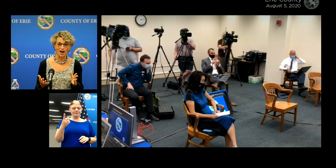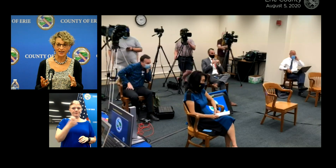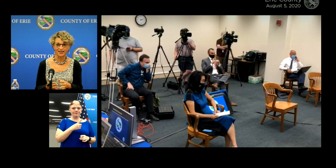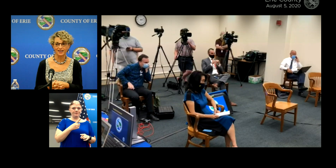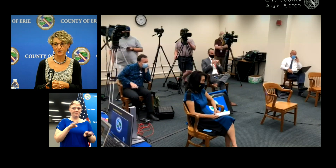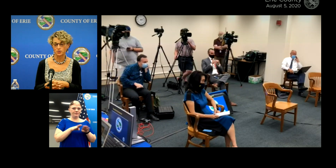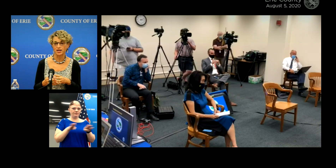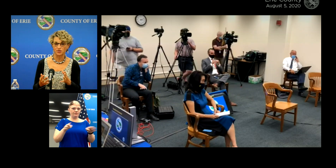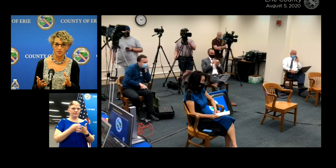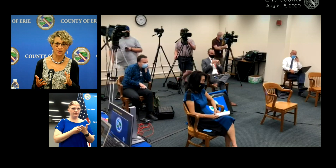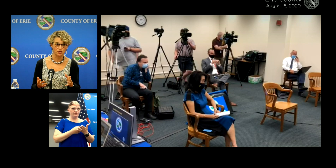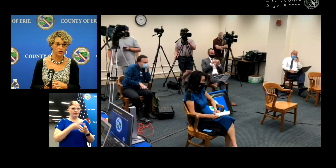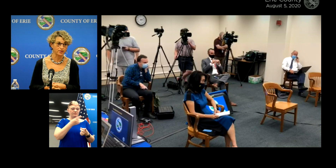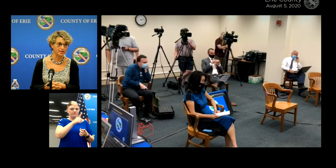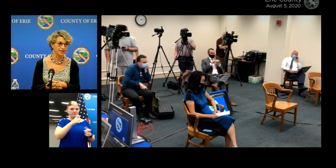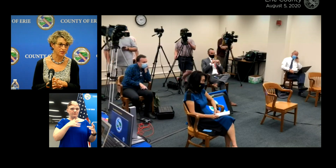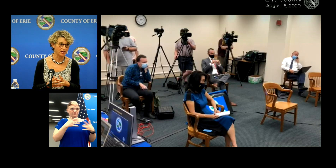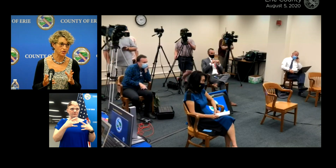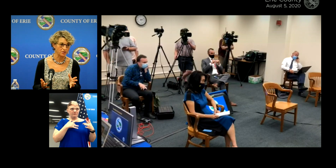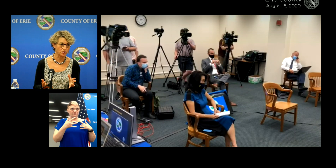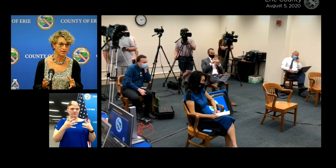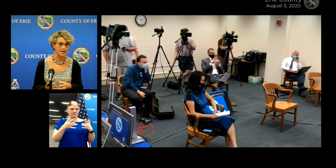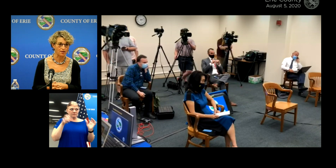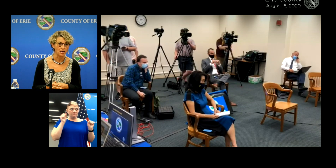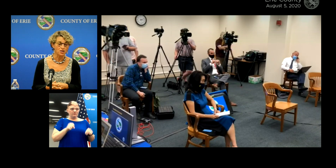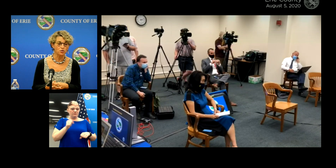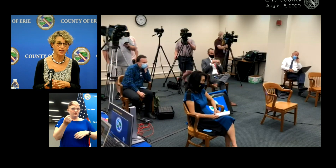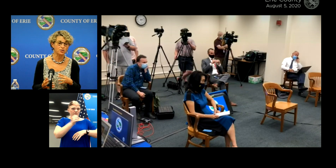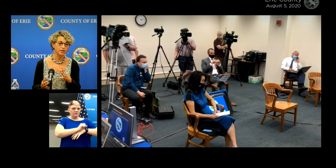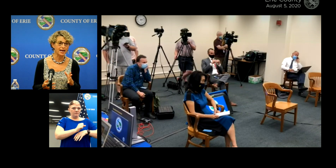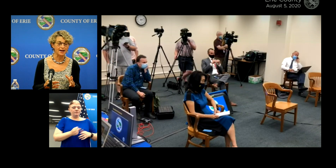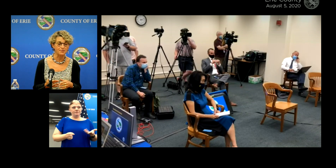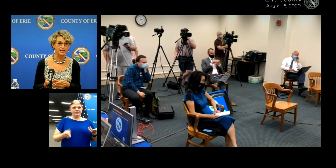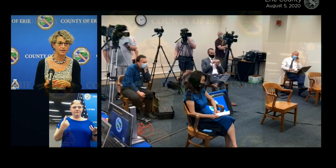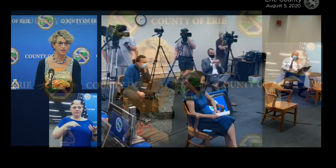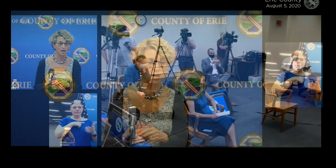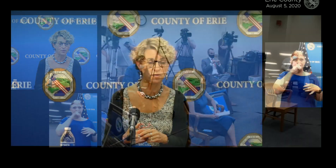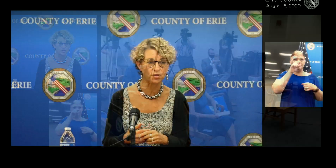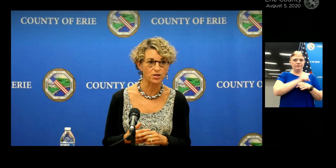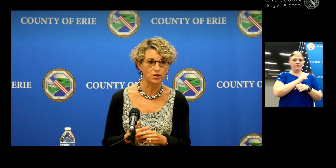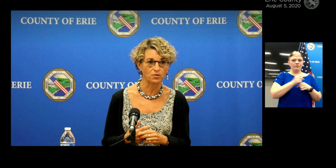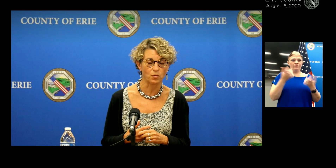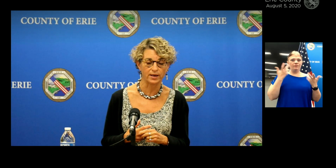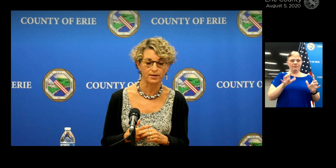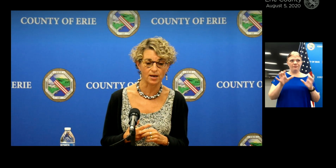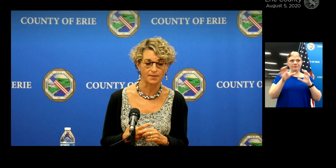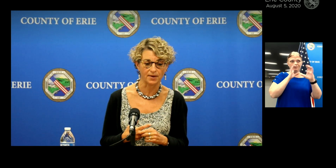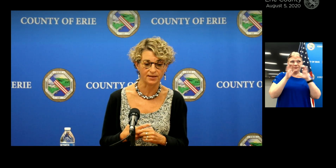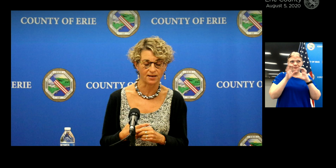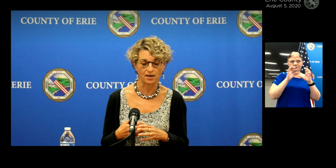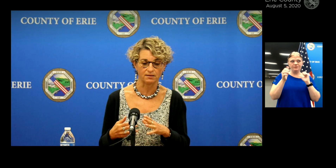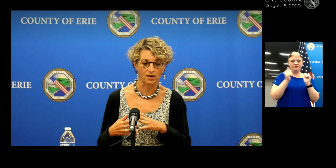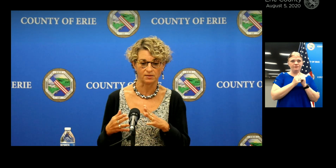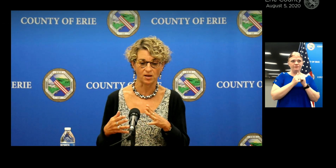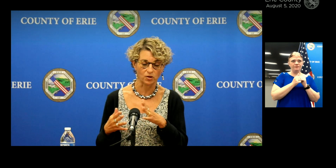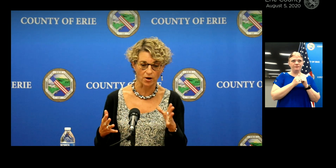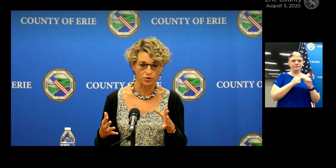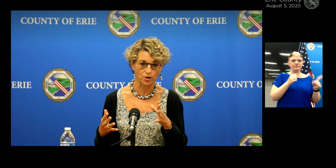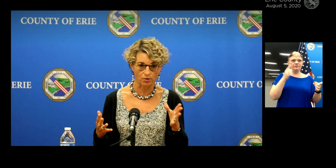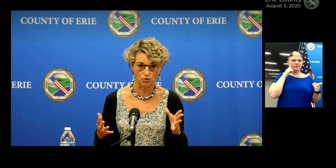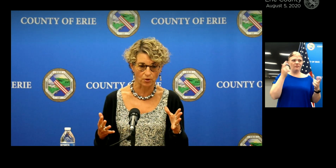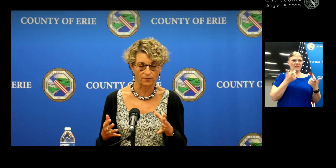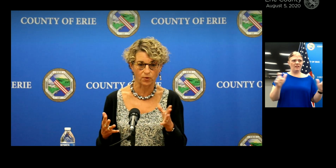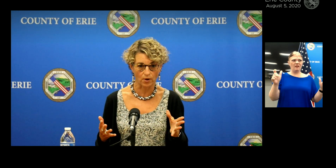floor hockey? Do they have to be concerned that they could be shut down? So we actually have been in conversation with, I think, a